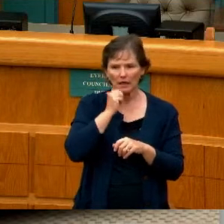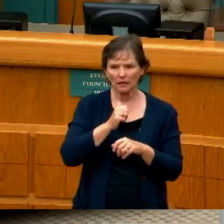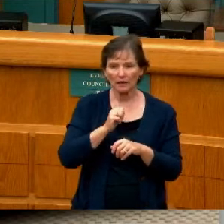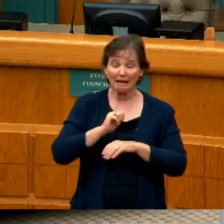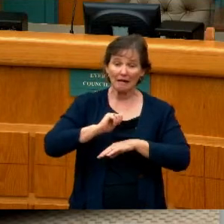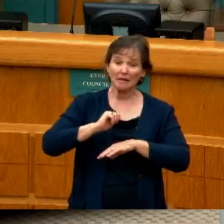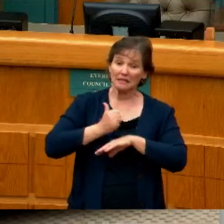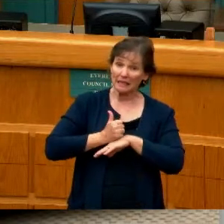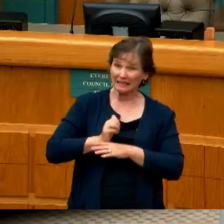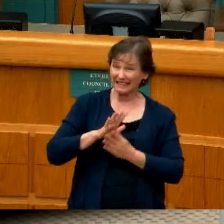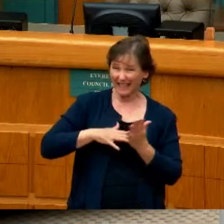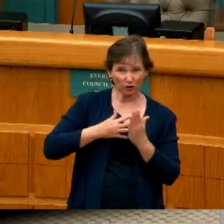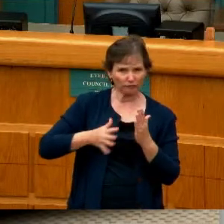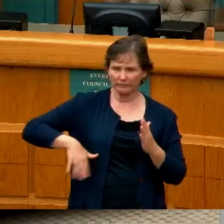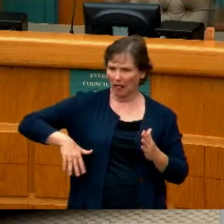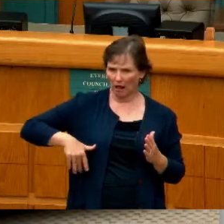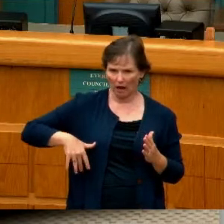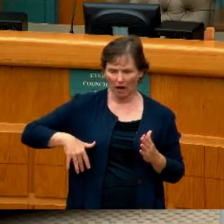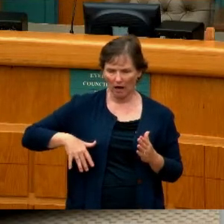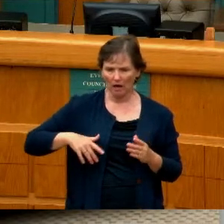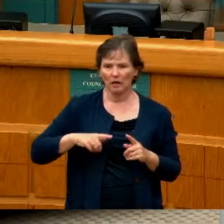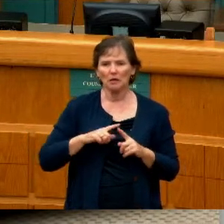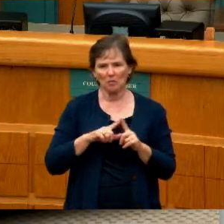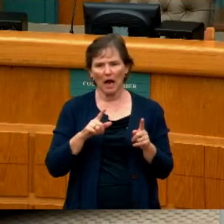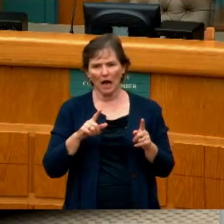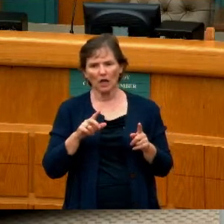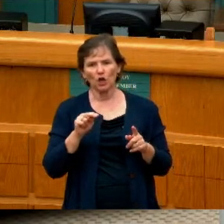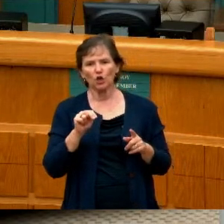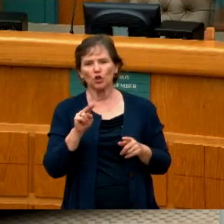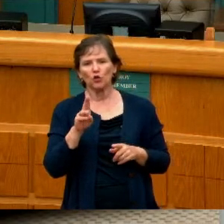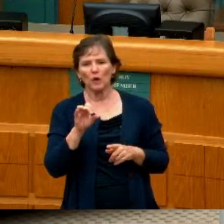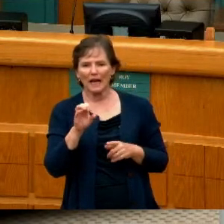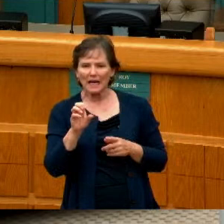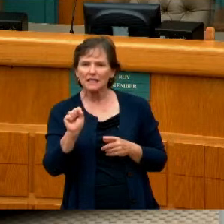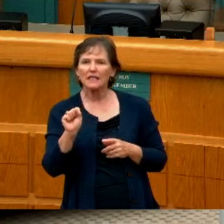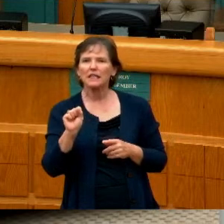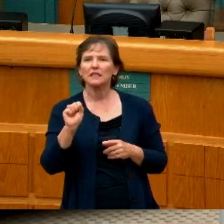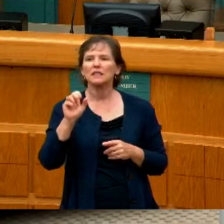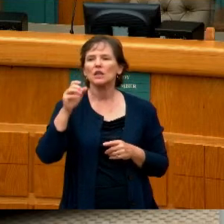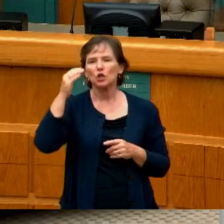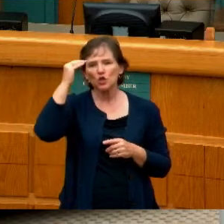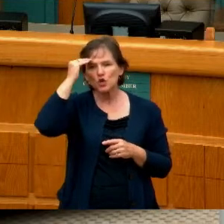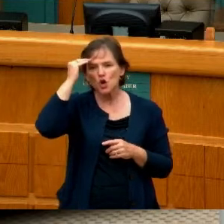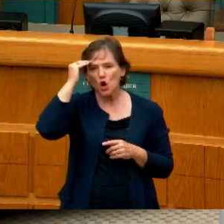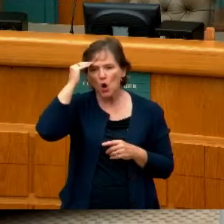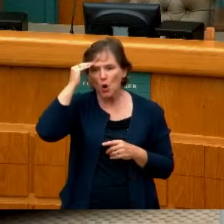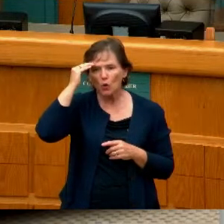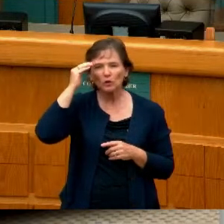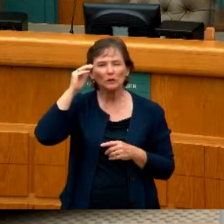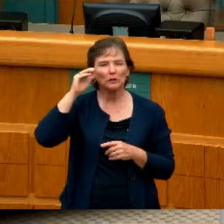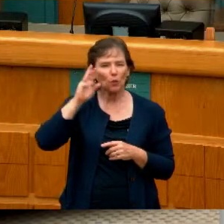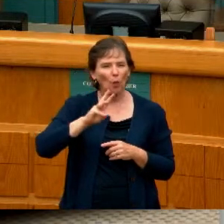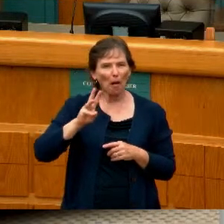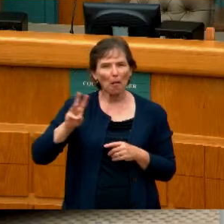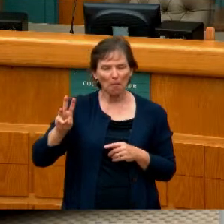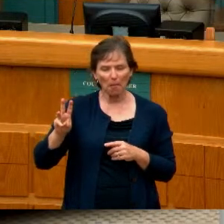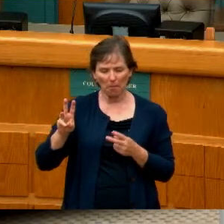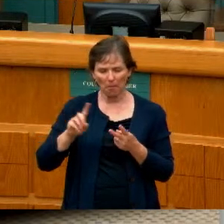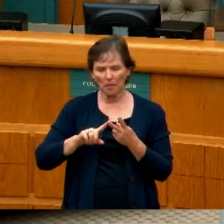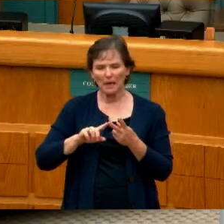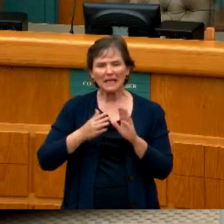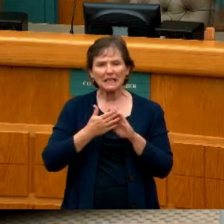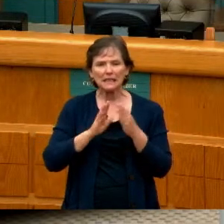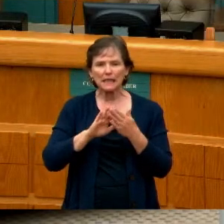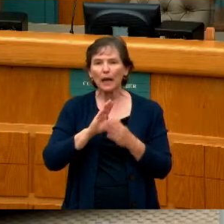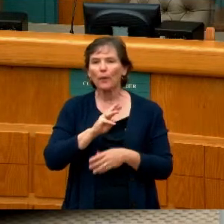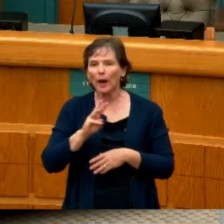hasn't quite been firmed up. But just know that if you'll jump on our website, either the cities or the counties or Nueces knows,